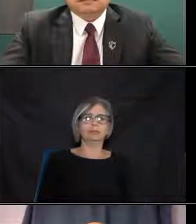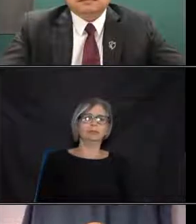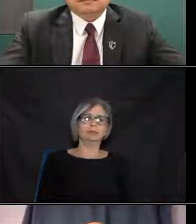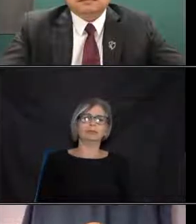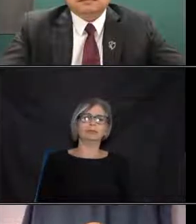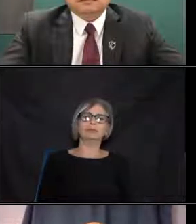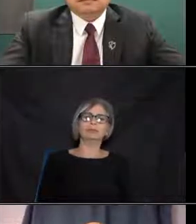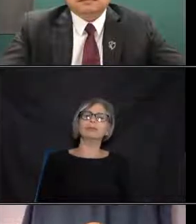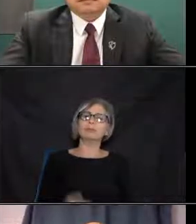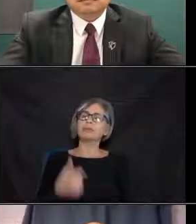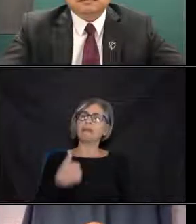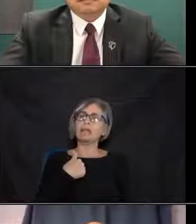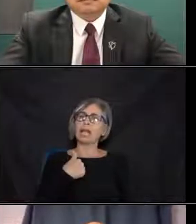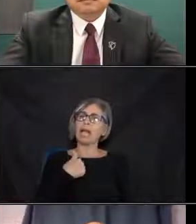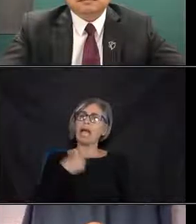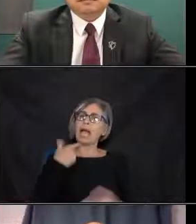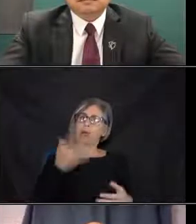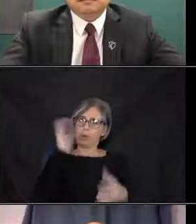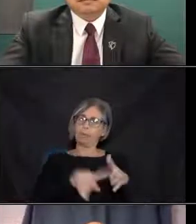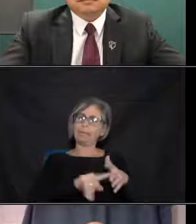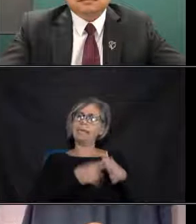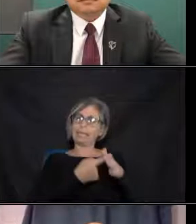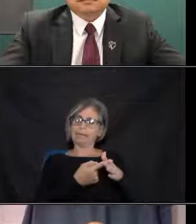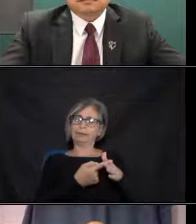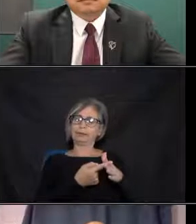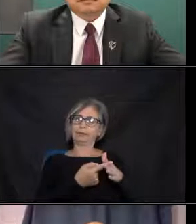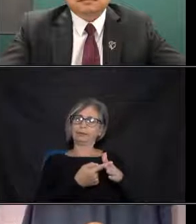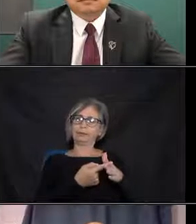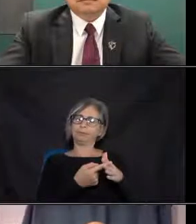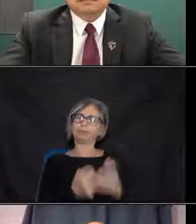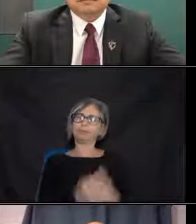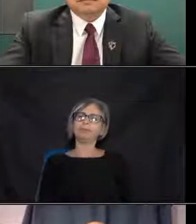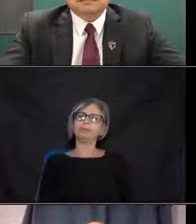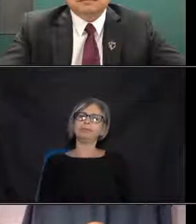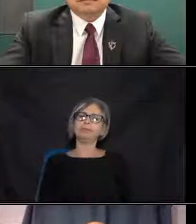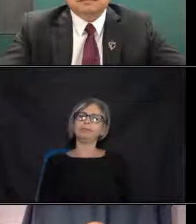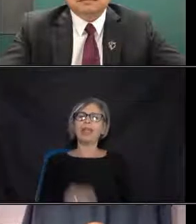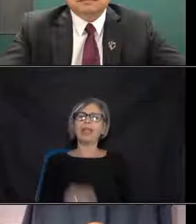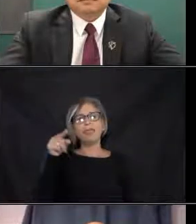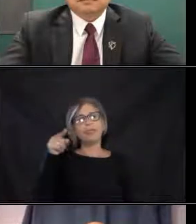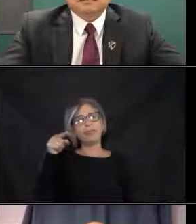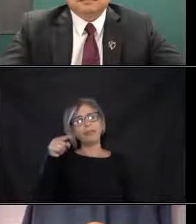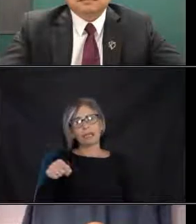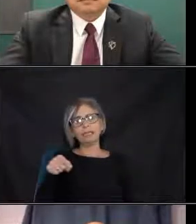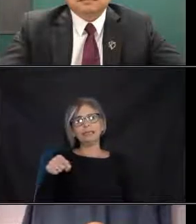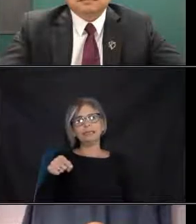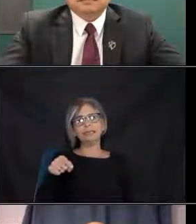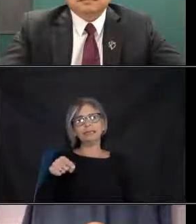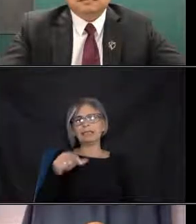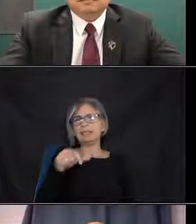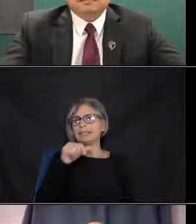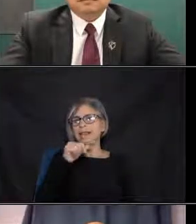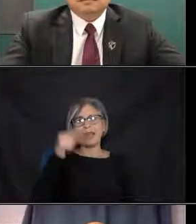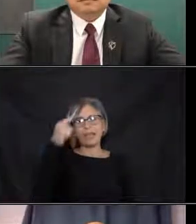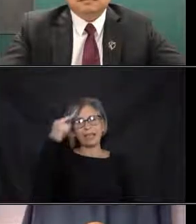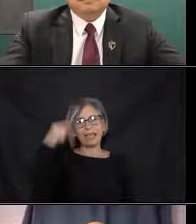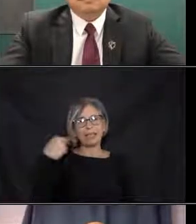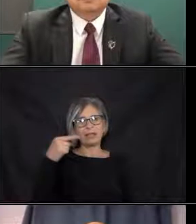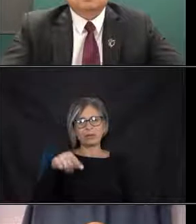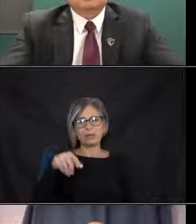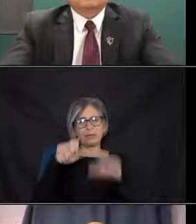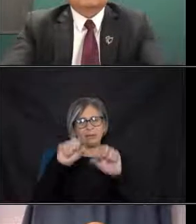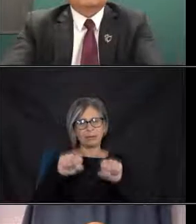You know, I'd like to, I'll begin. You know, this is not something that we thought was possible,